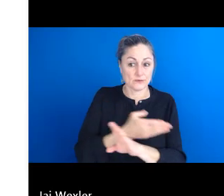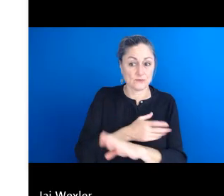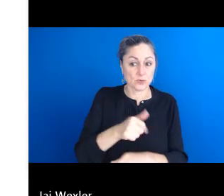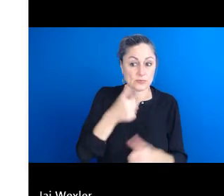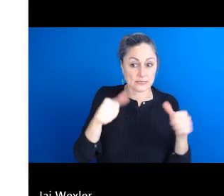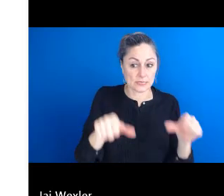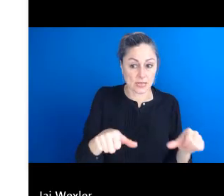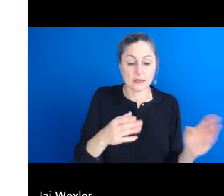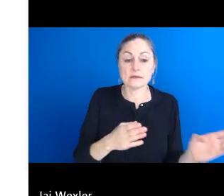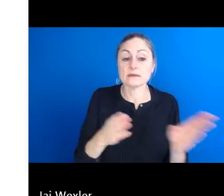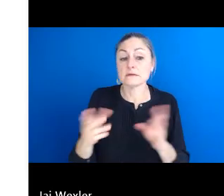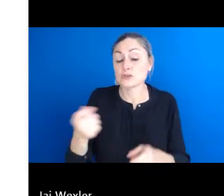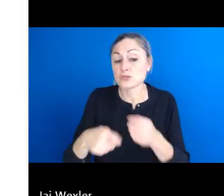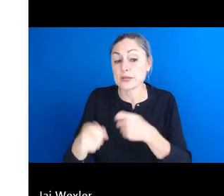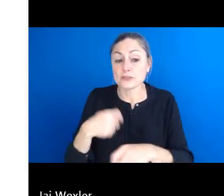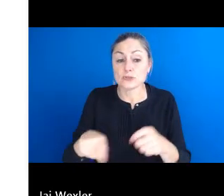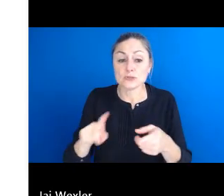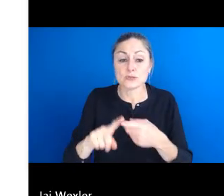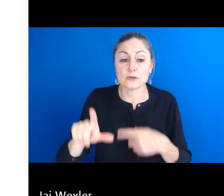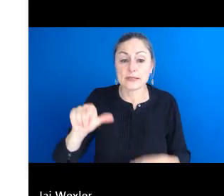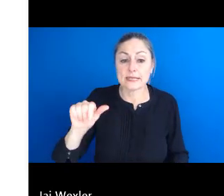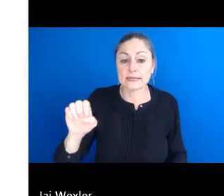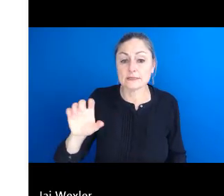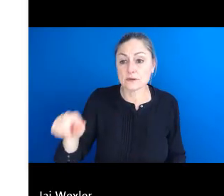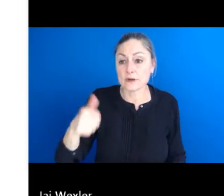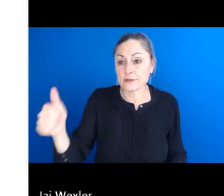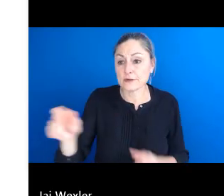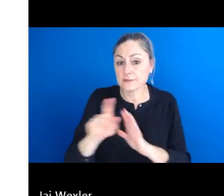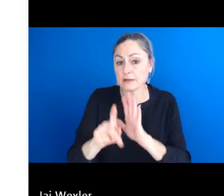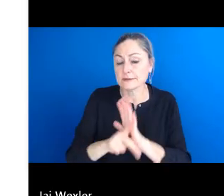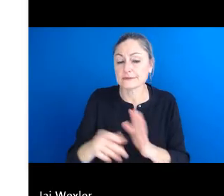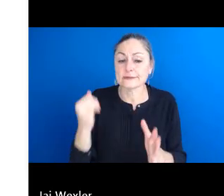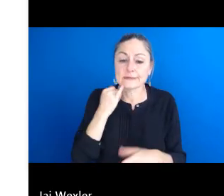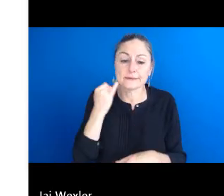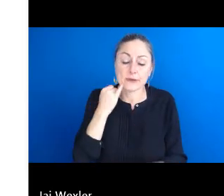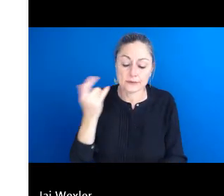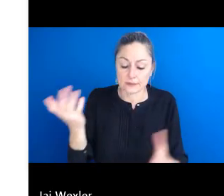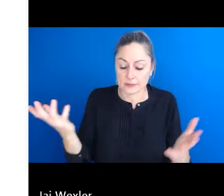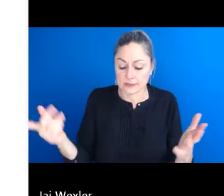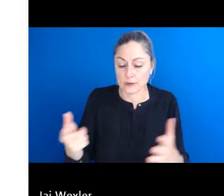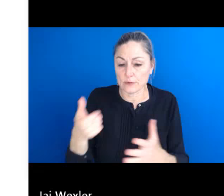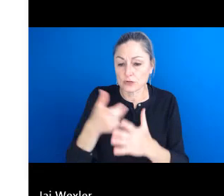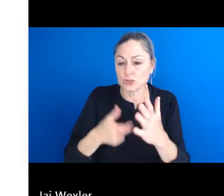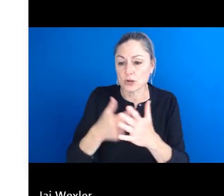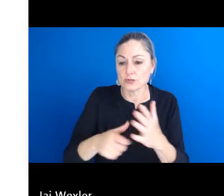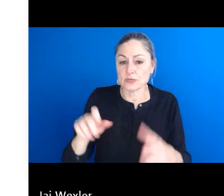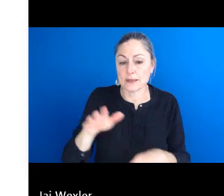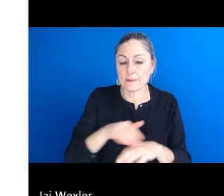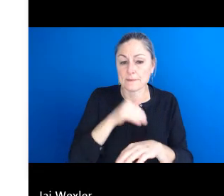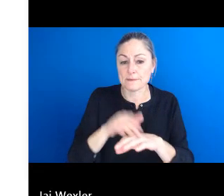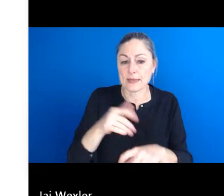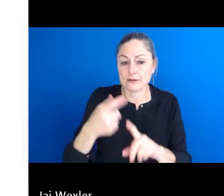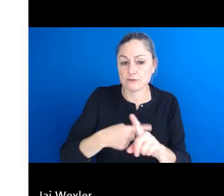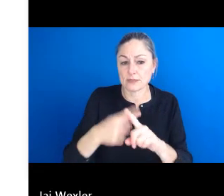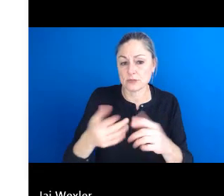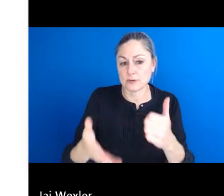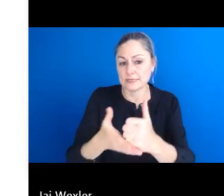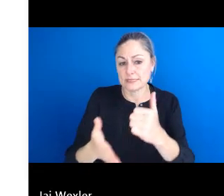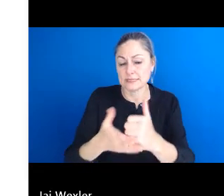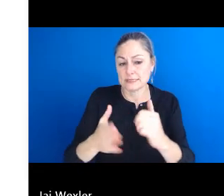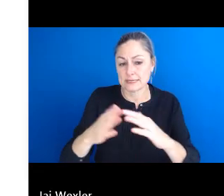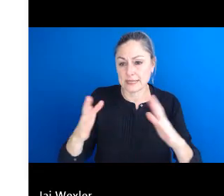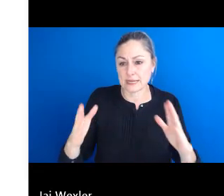be that there's changes to the lease or other policies. So say they were charging pet rent to assistance animals.